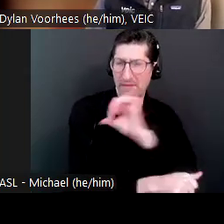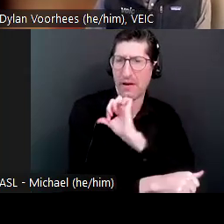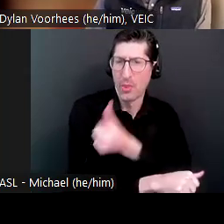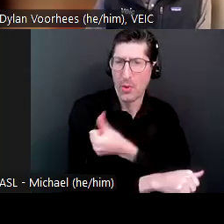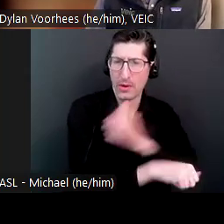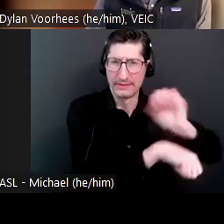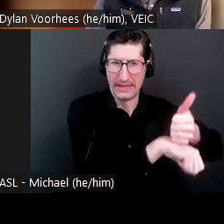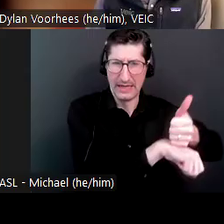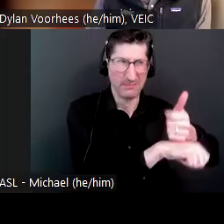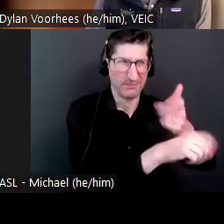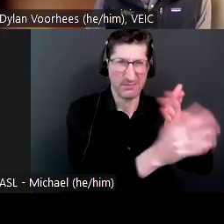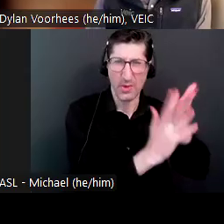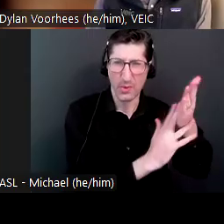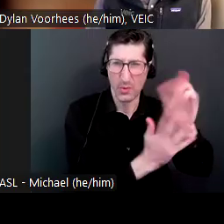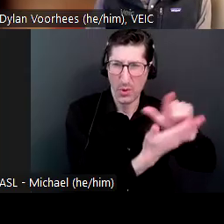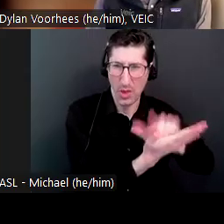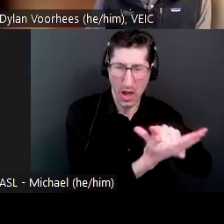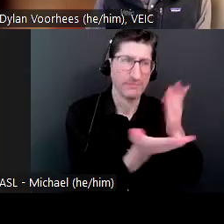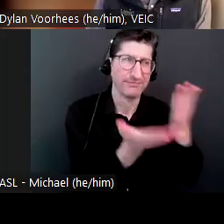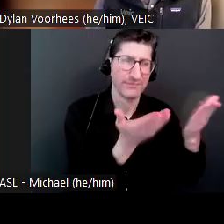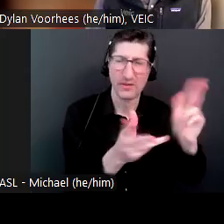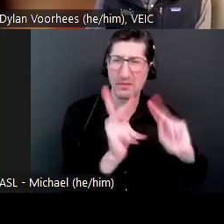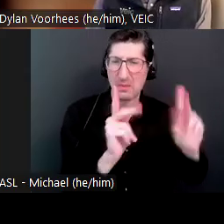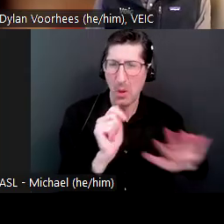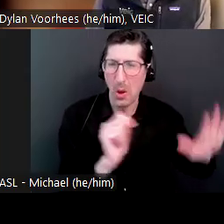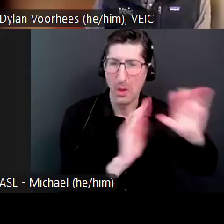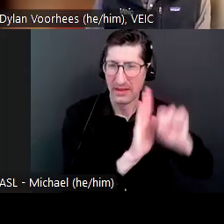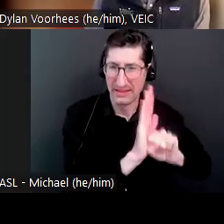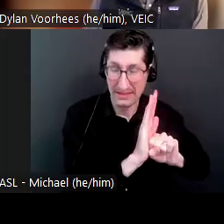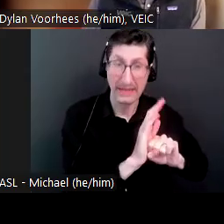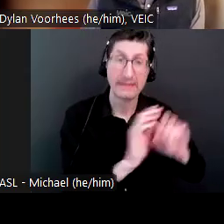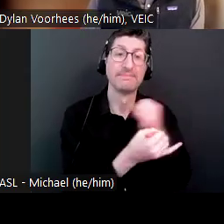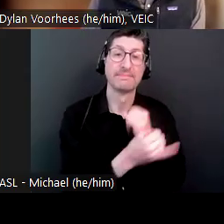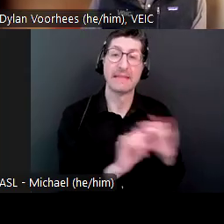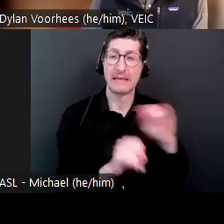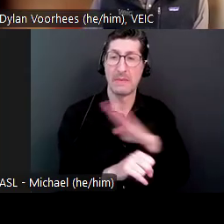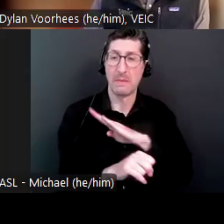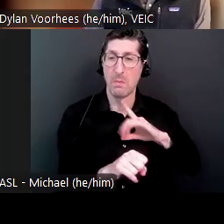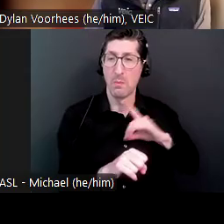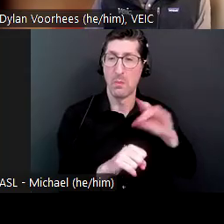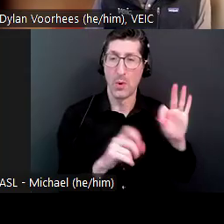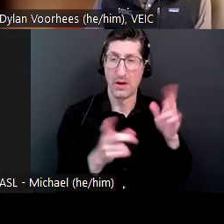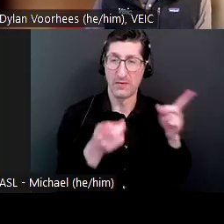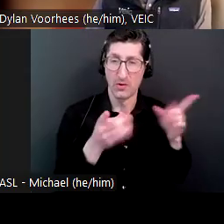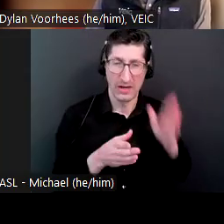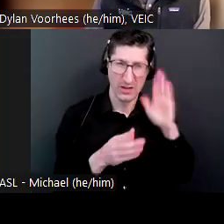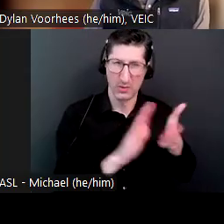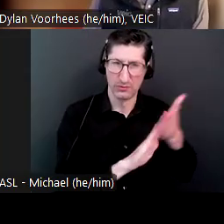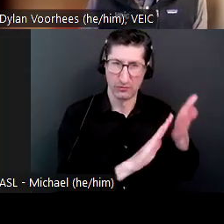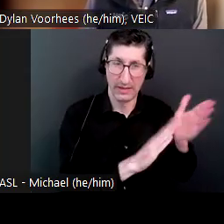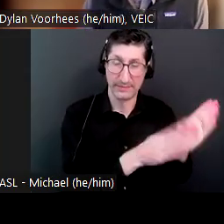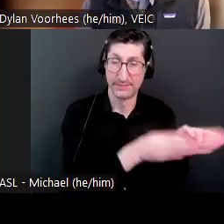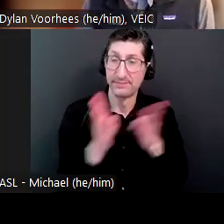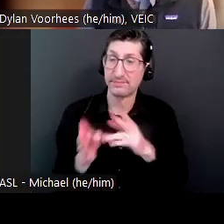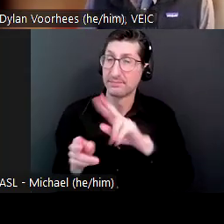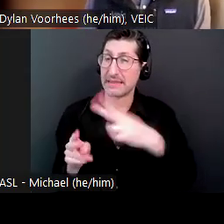in law to serve all customers statewide, governed by an independent board of directors. And option B